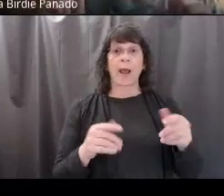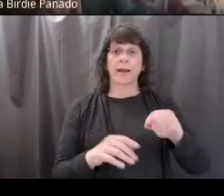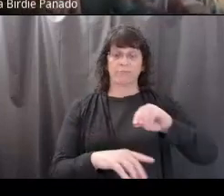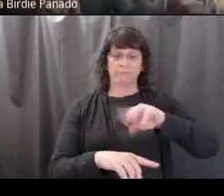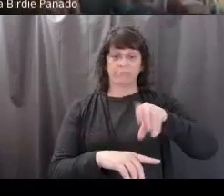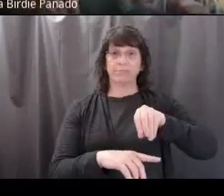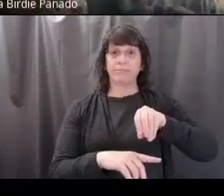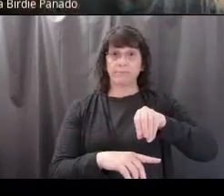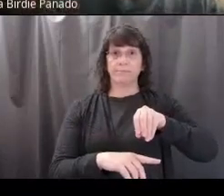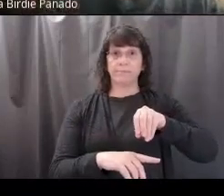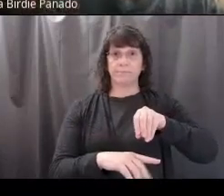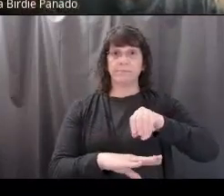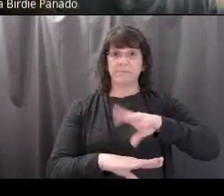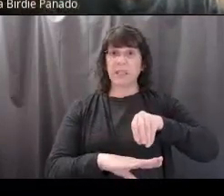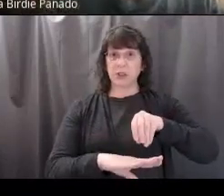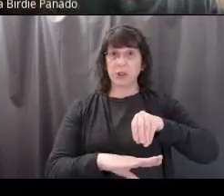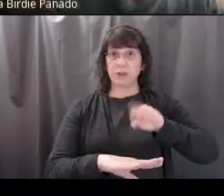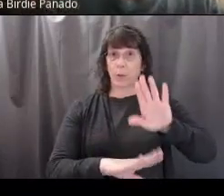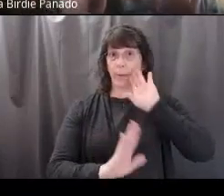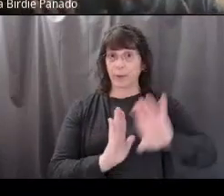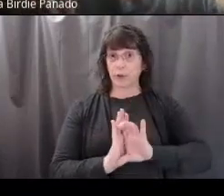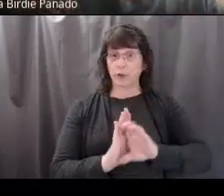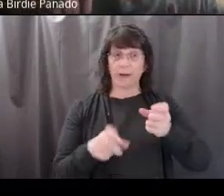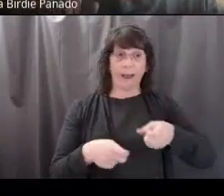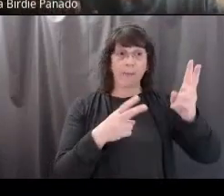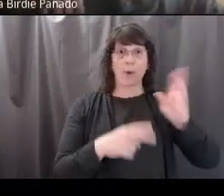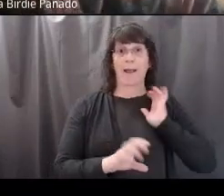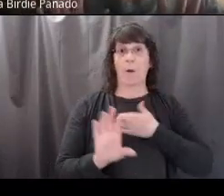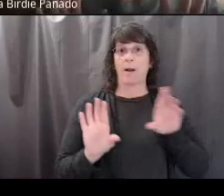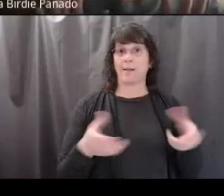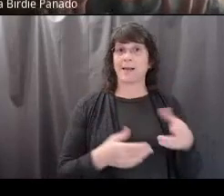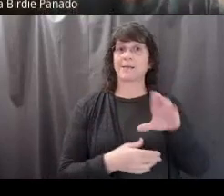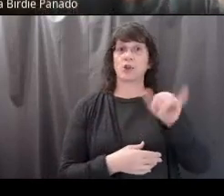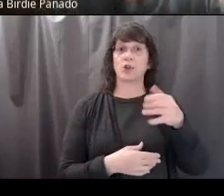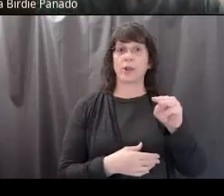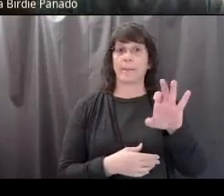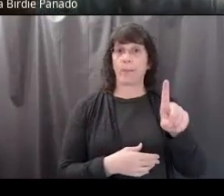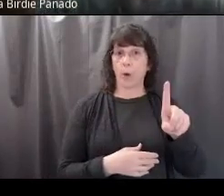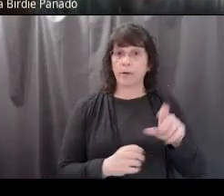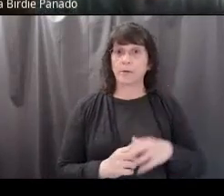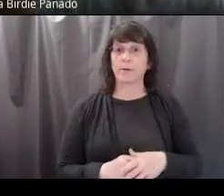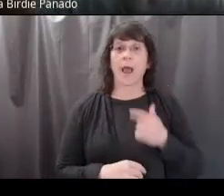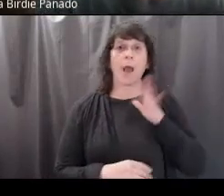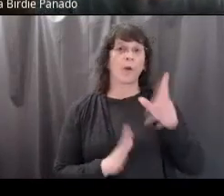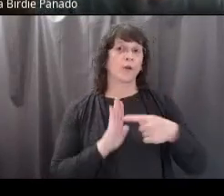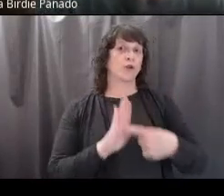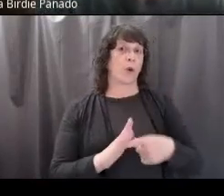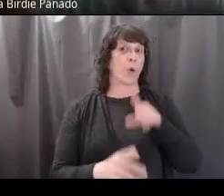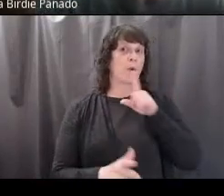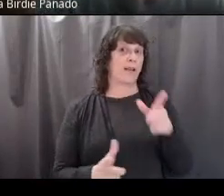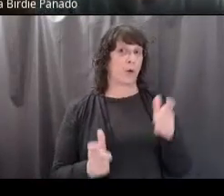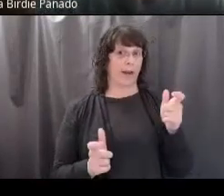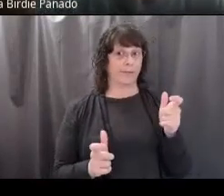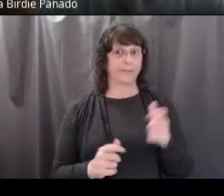a photo of it and upload it to our class's Jamboard. So I will show you really